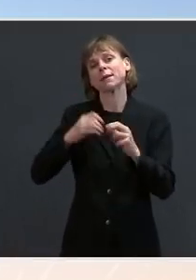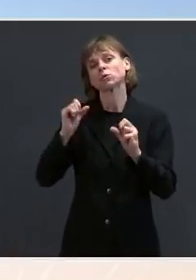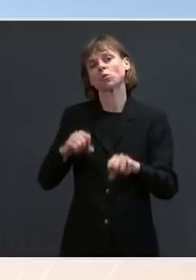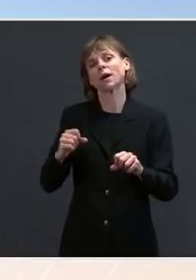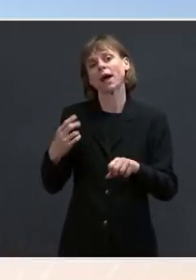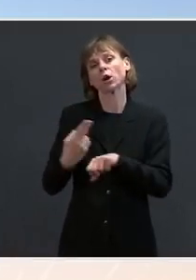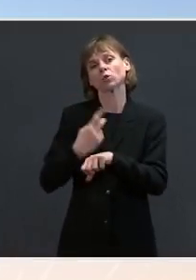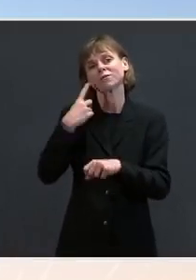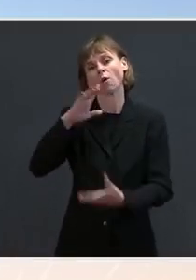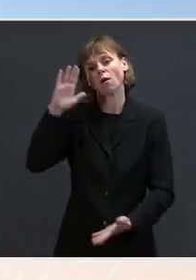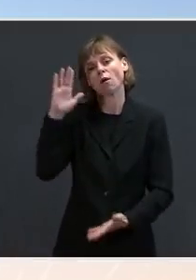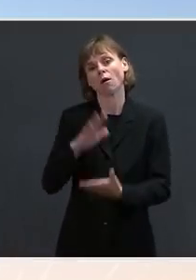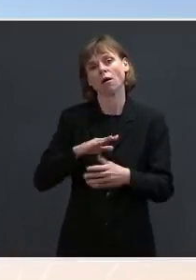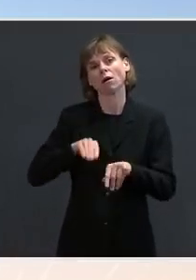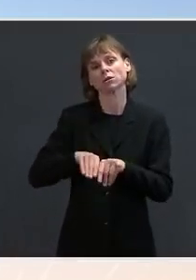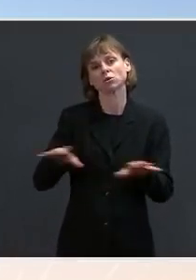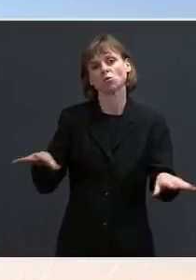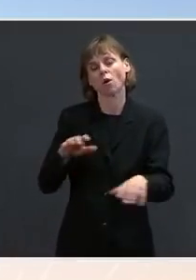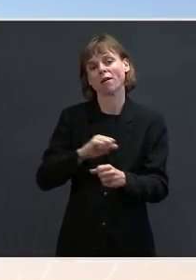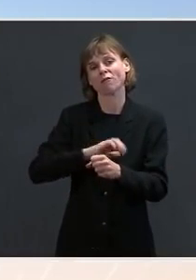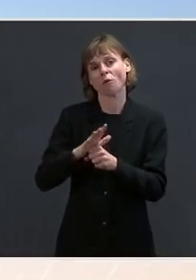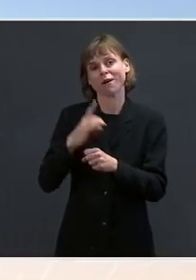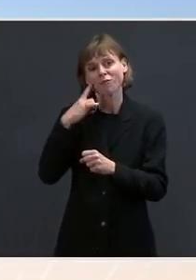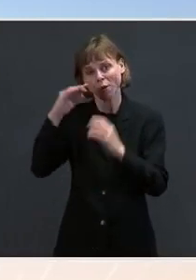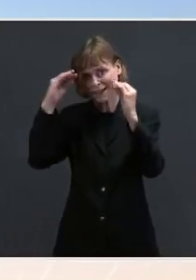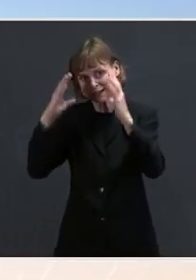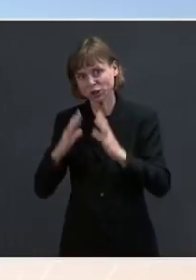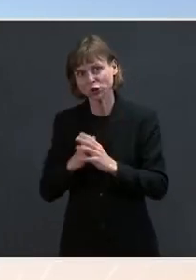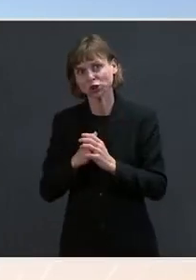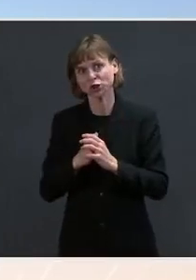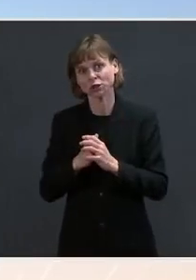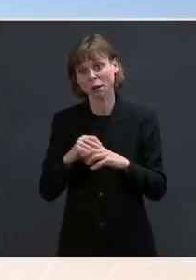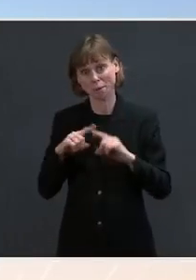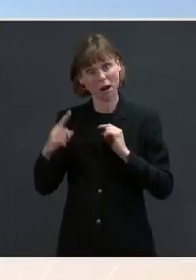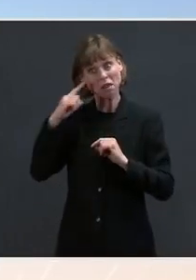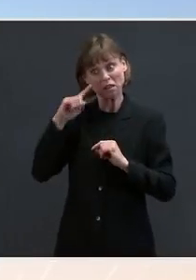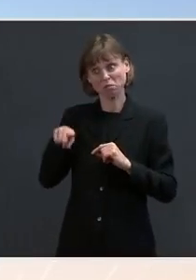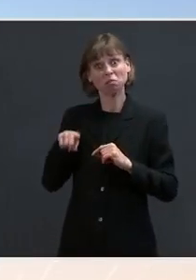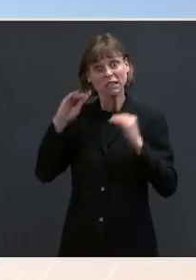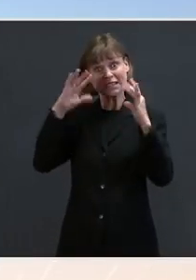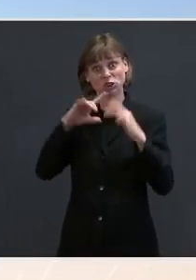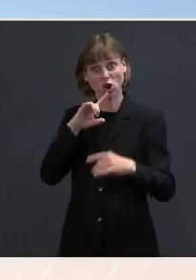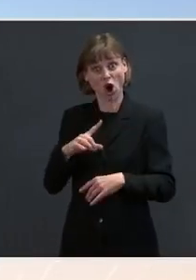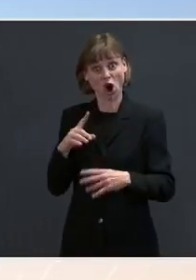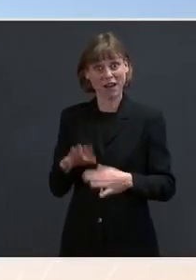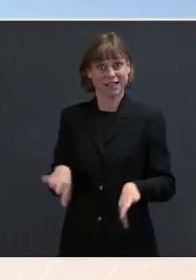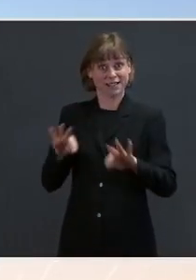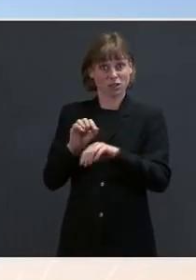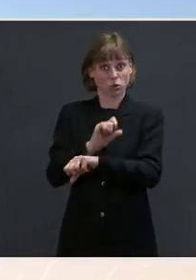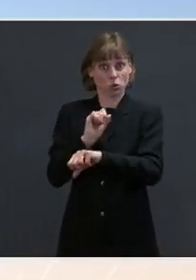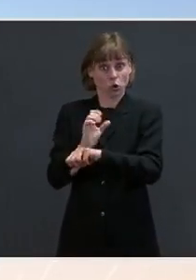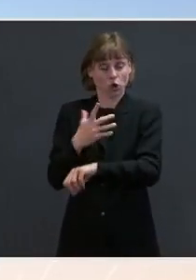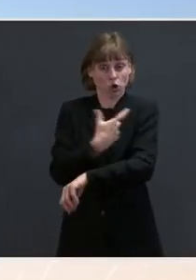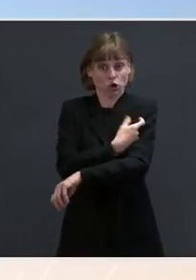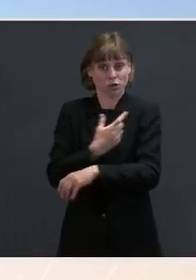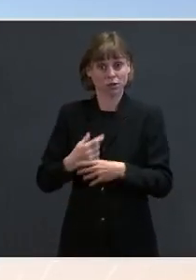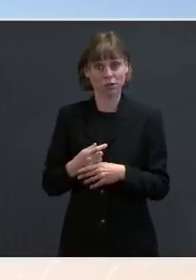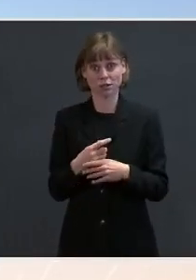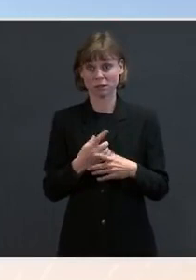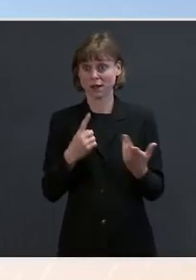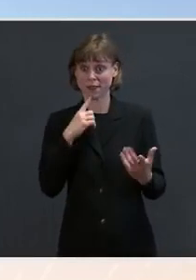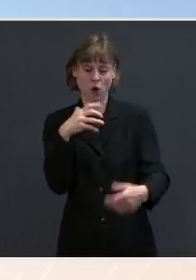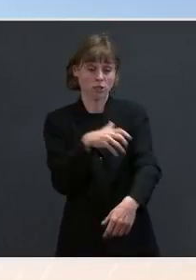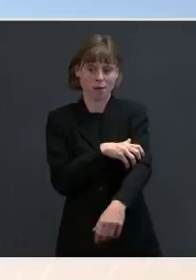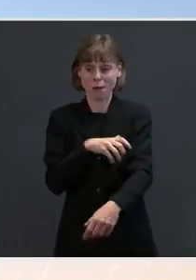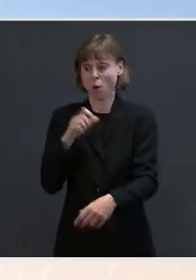for teachers to be vaccinated. But he believes that teachers should be treated as essential workers. There is, of course, the power of the bully pulpit. There is the power of the